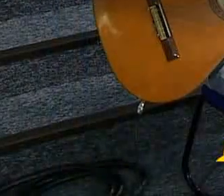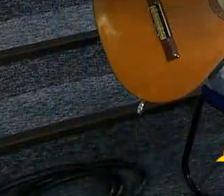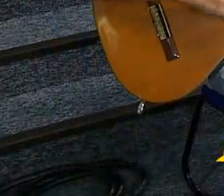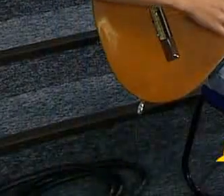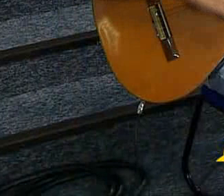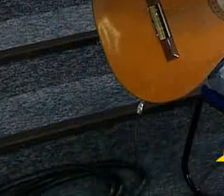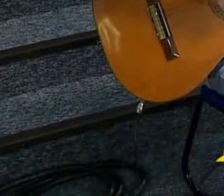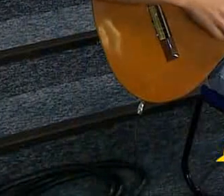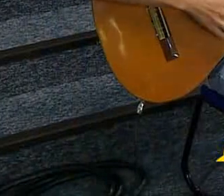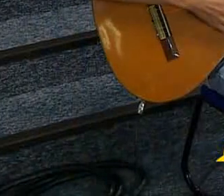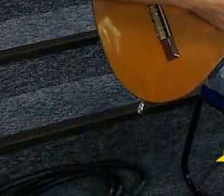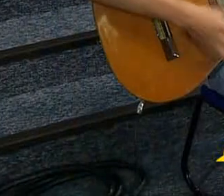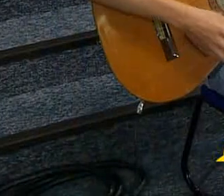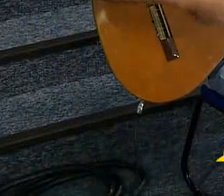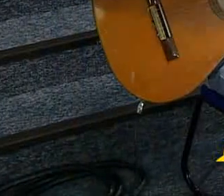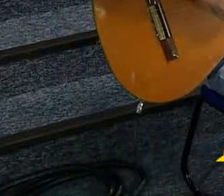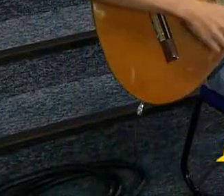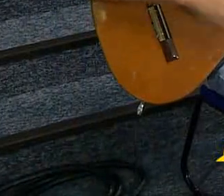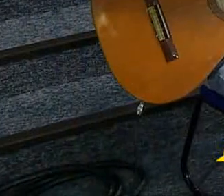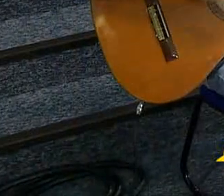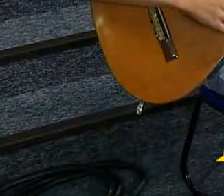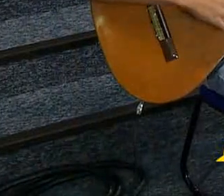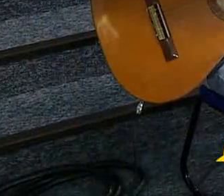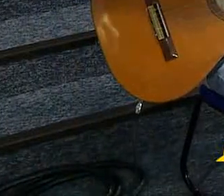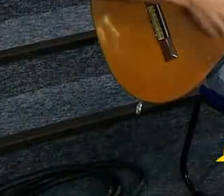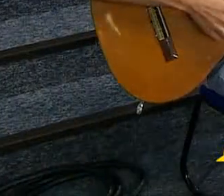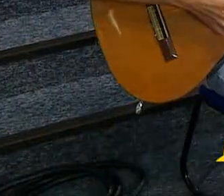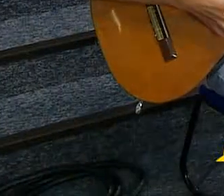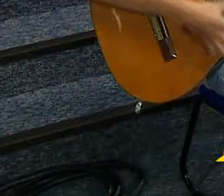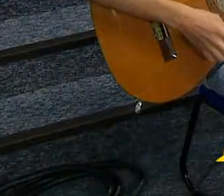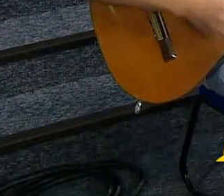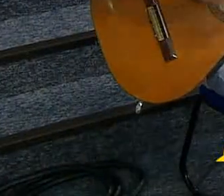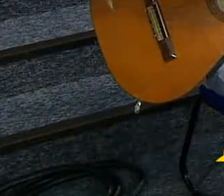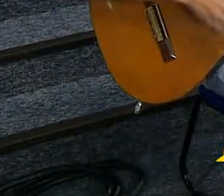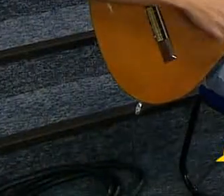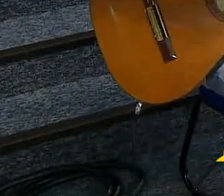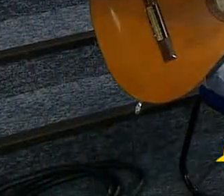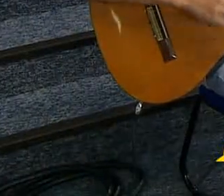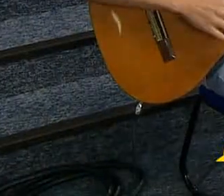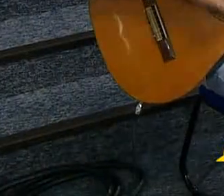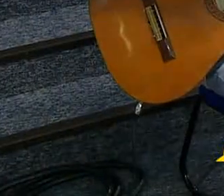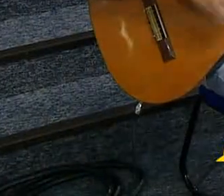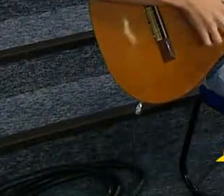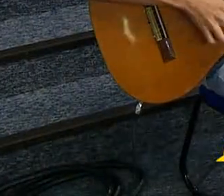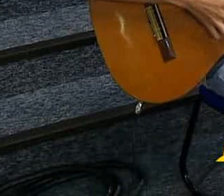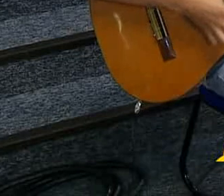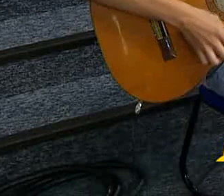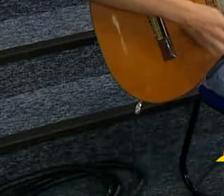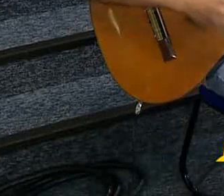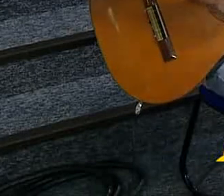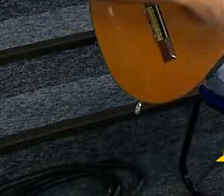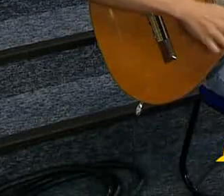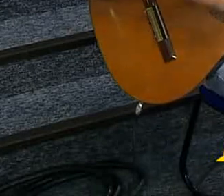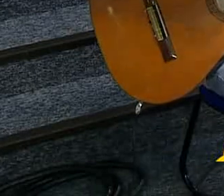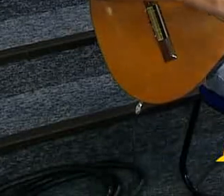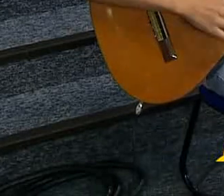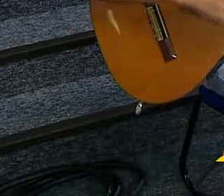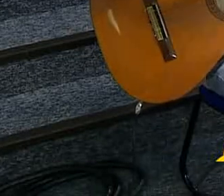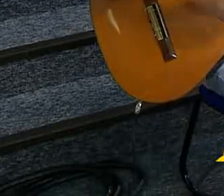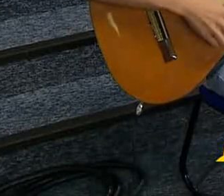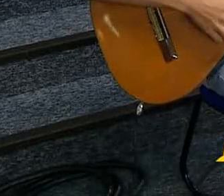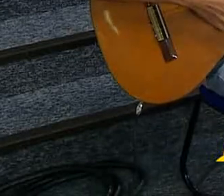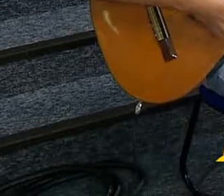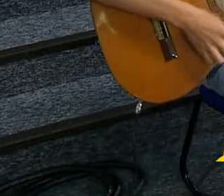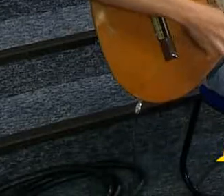the road, straight ahead, a car was stalled, the engine was